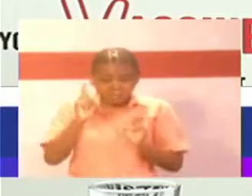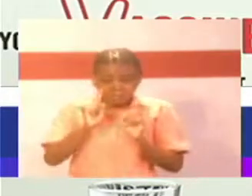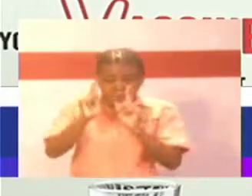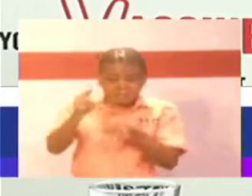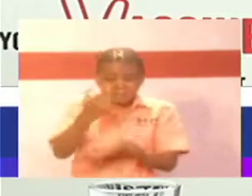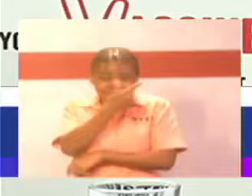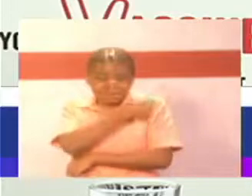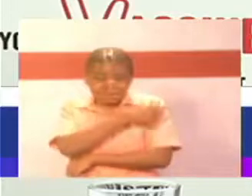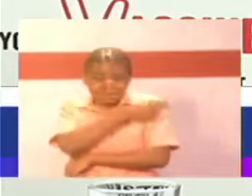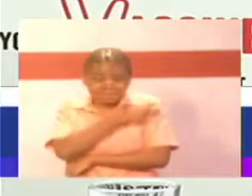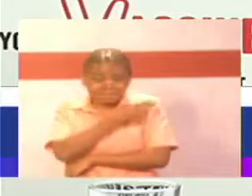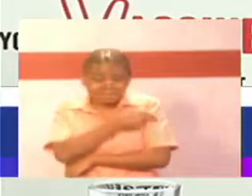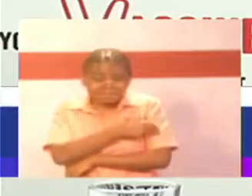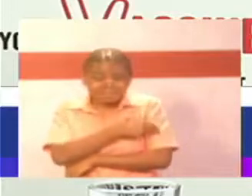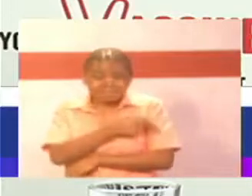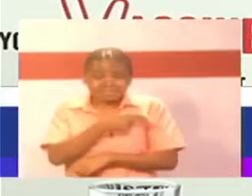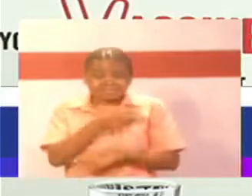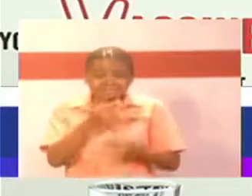unit